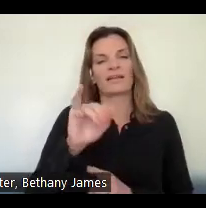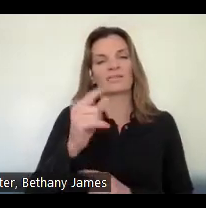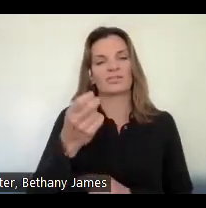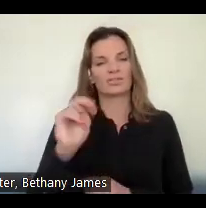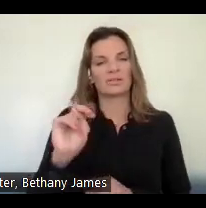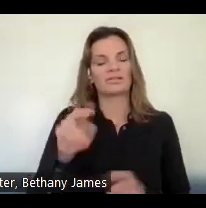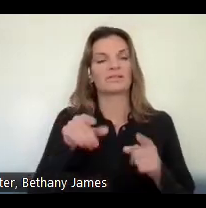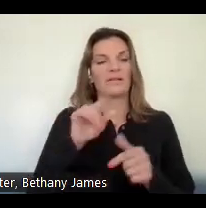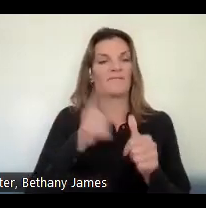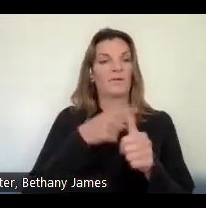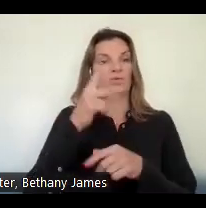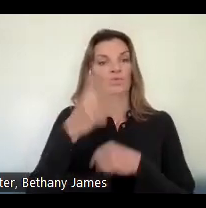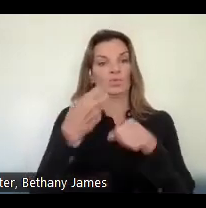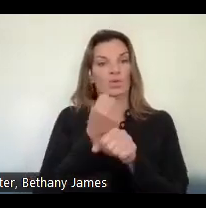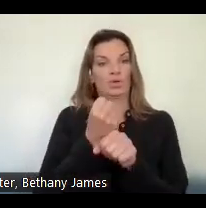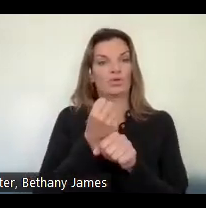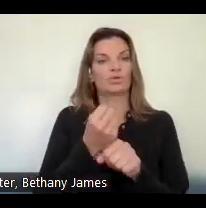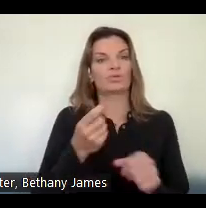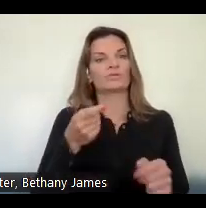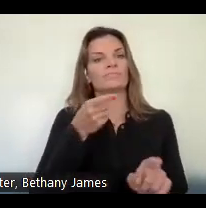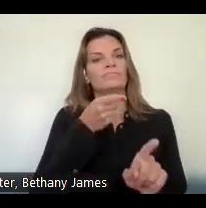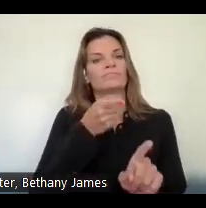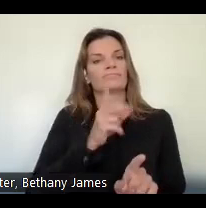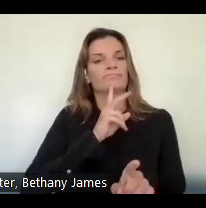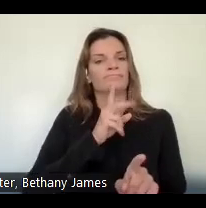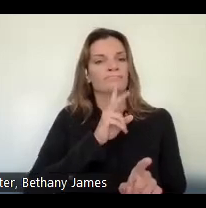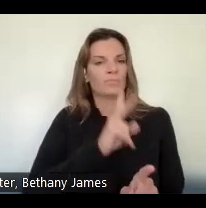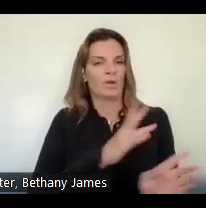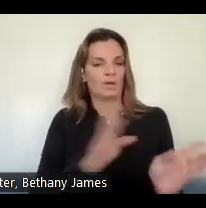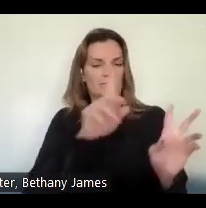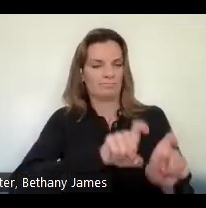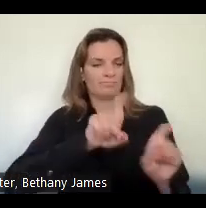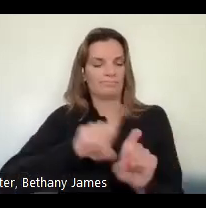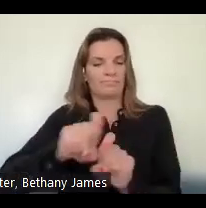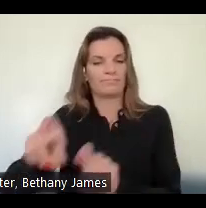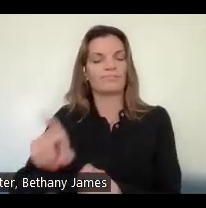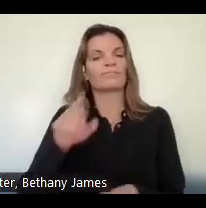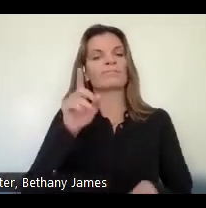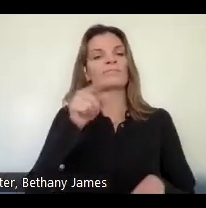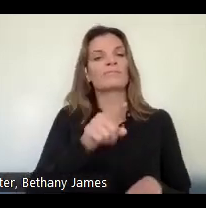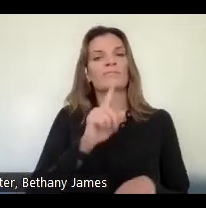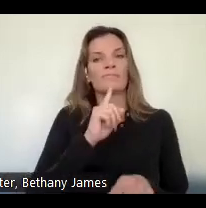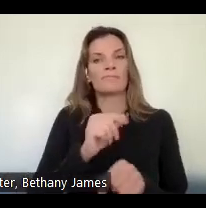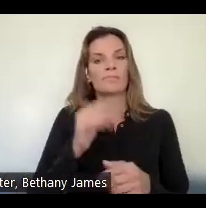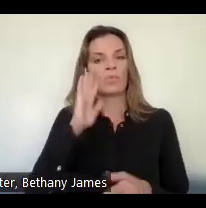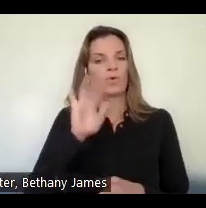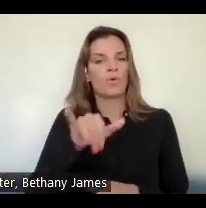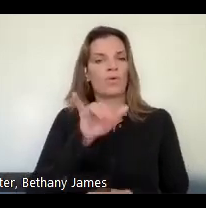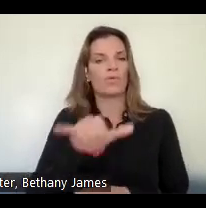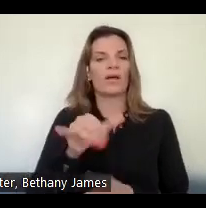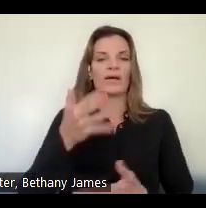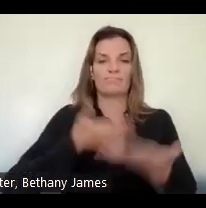2 years of life. Those antigens we know are the substance in the vaccines that help our bodies